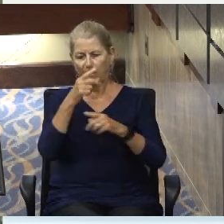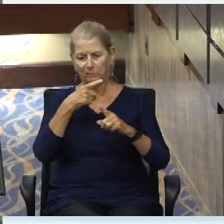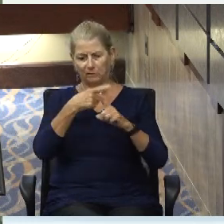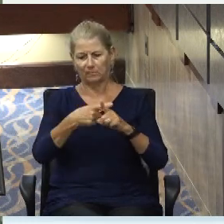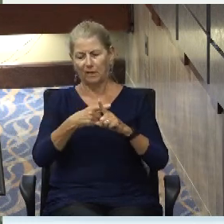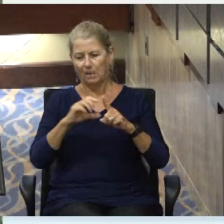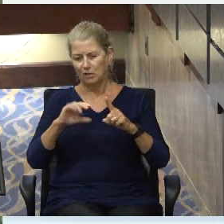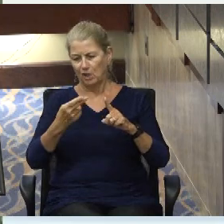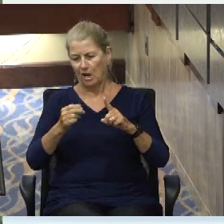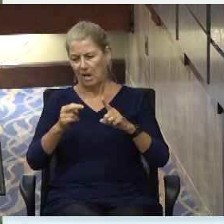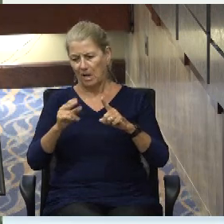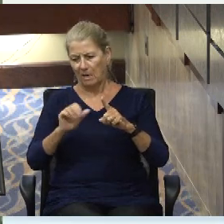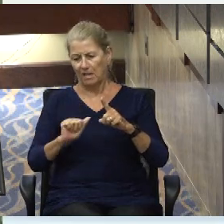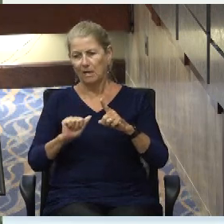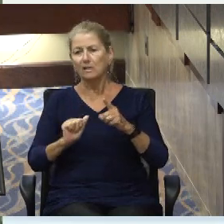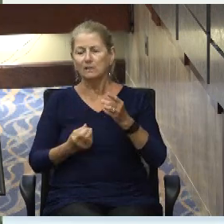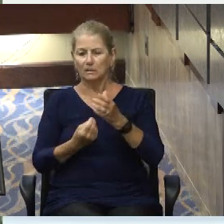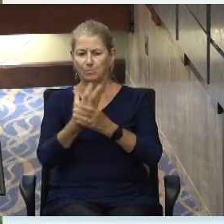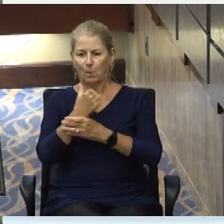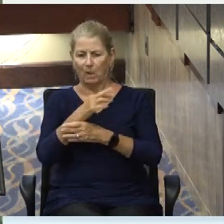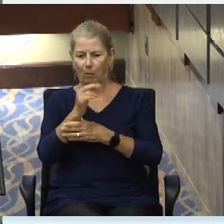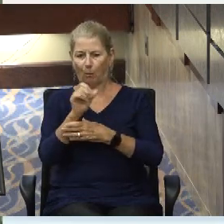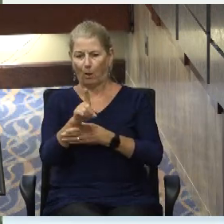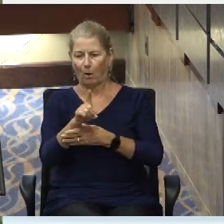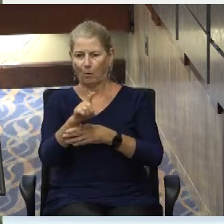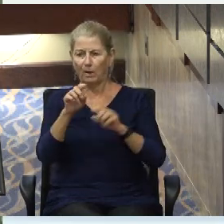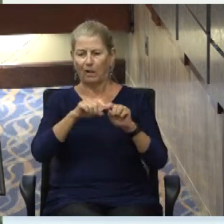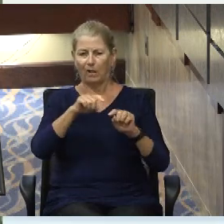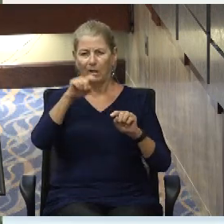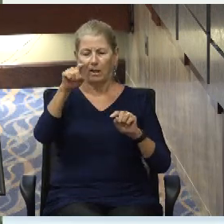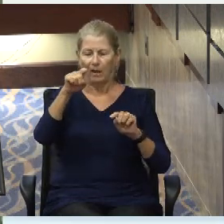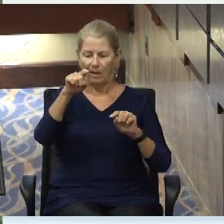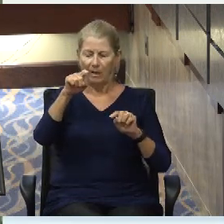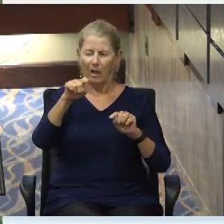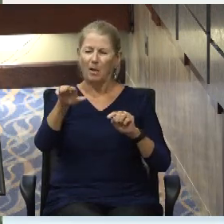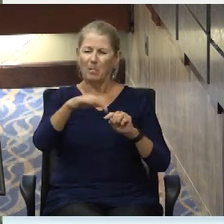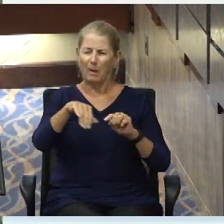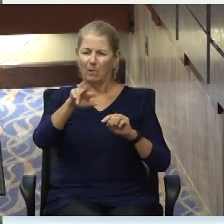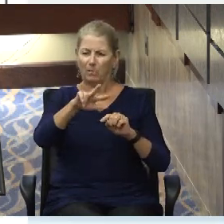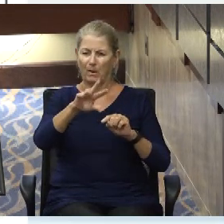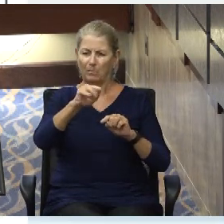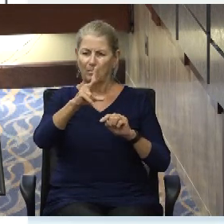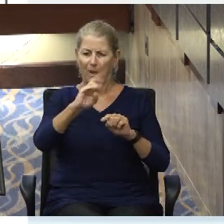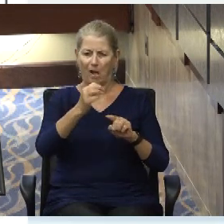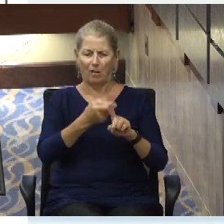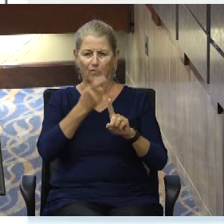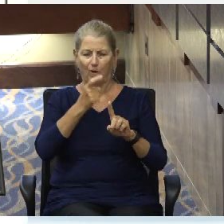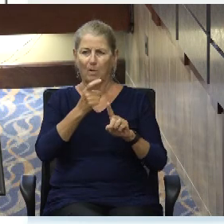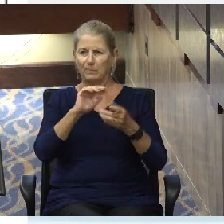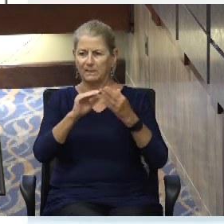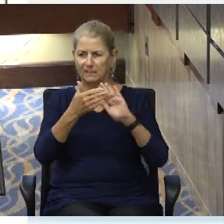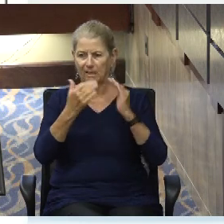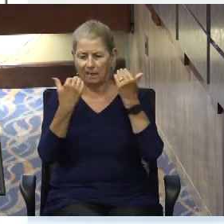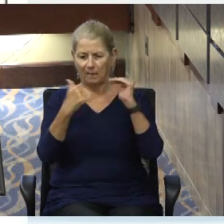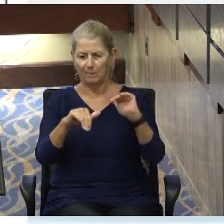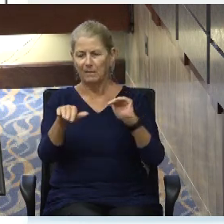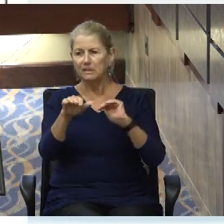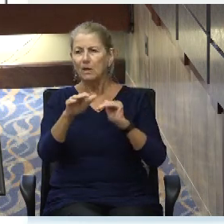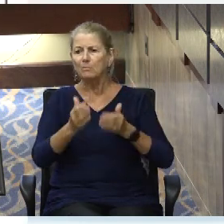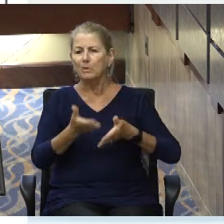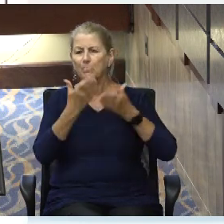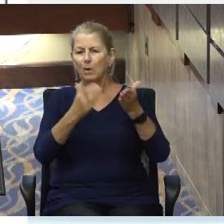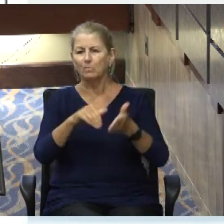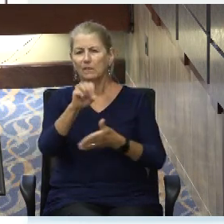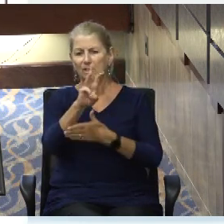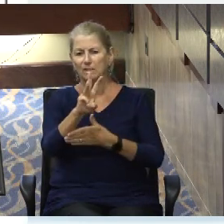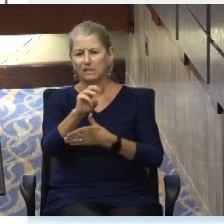Road and Worthing Bend, so it's about 3 miles from our city limits. Proposed 60 lots on 81